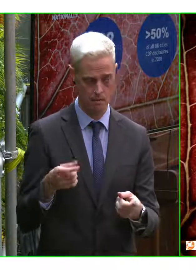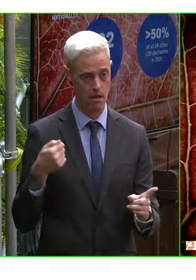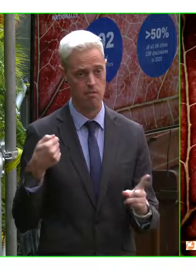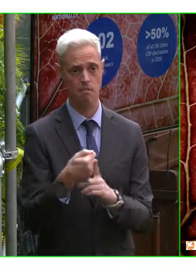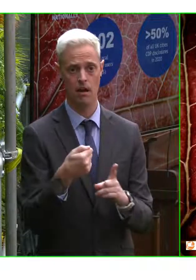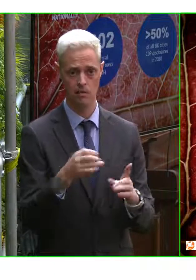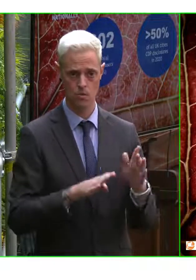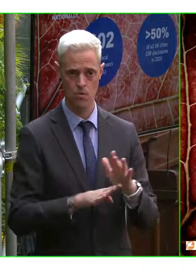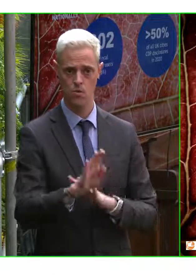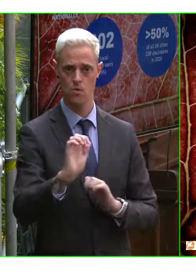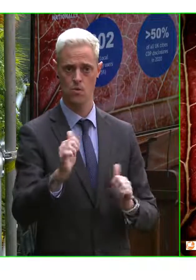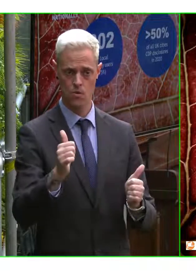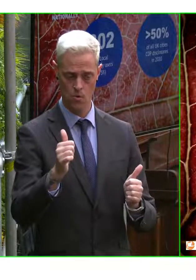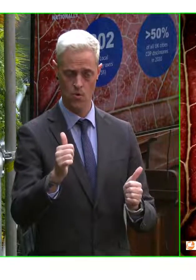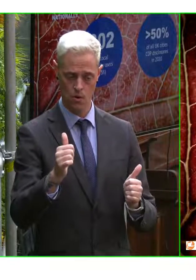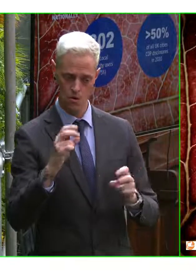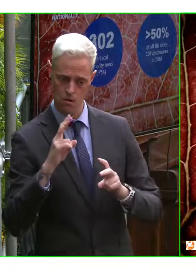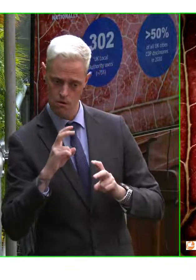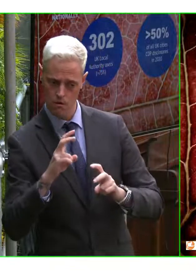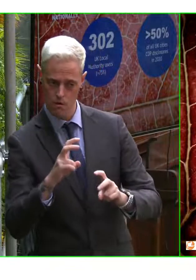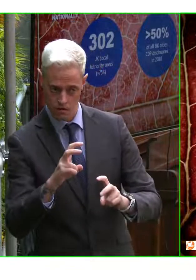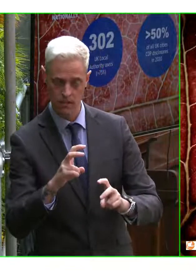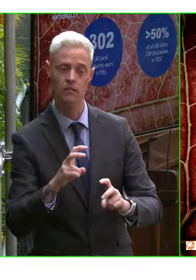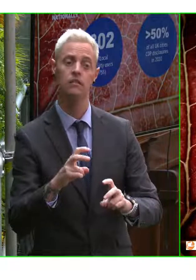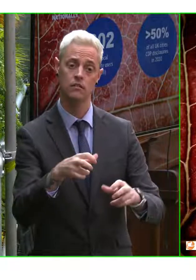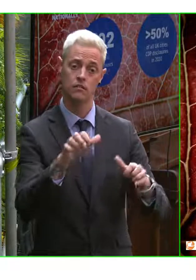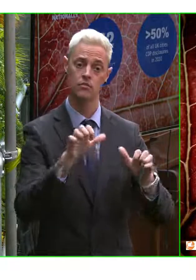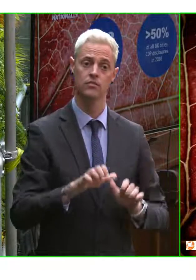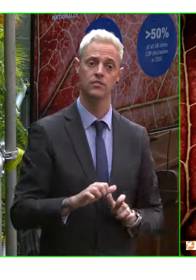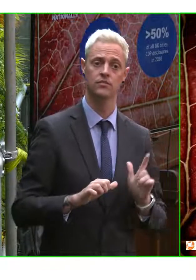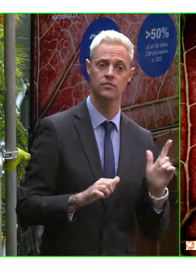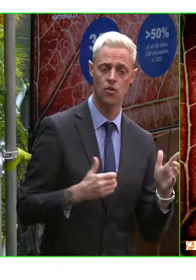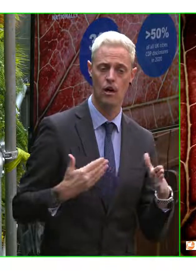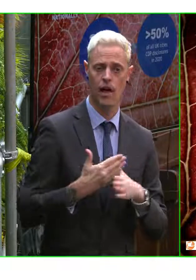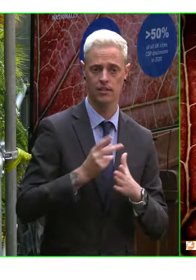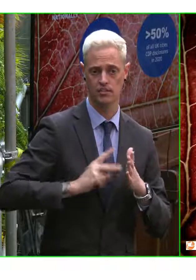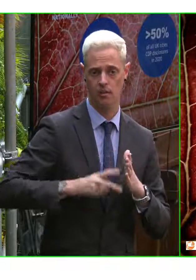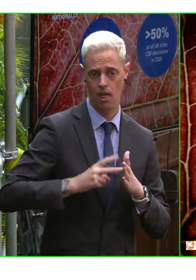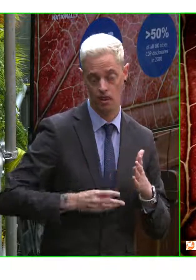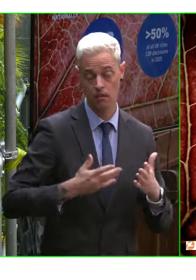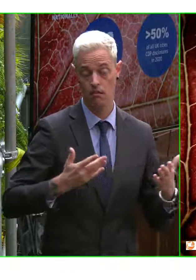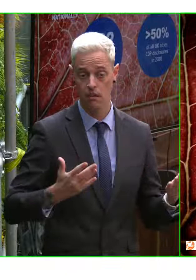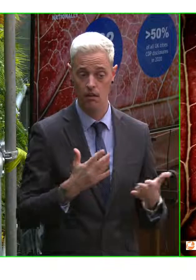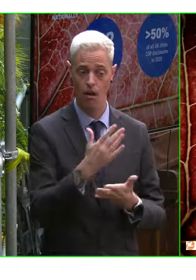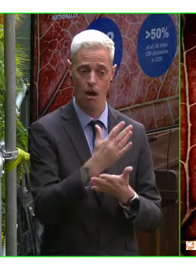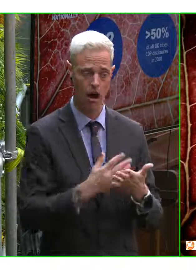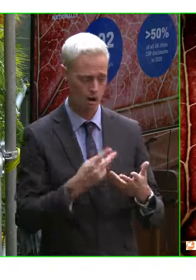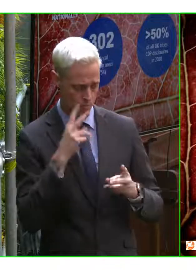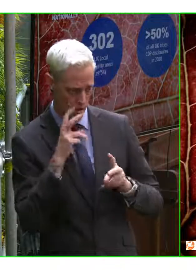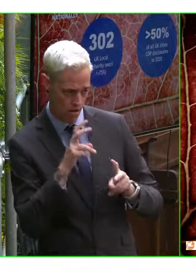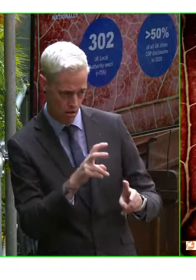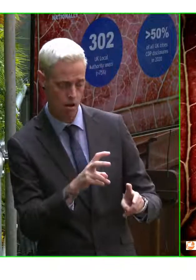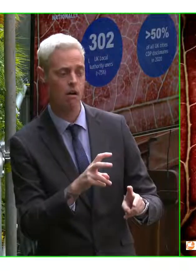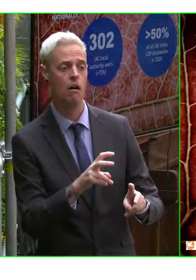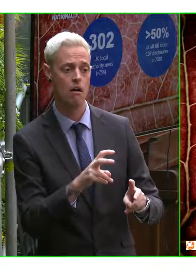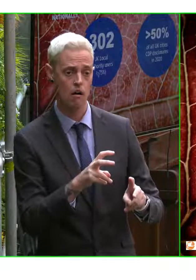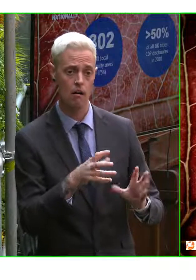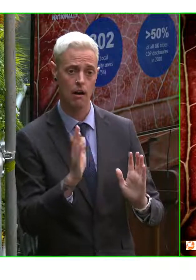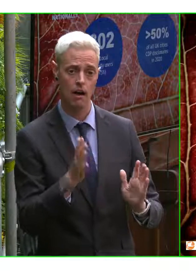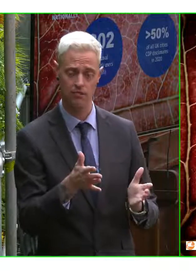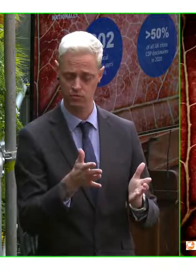with. And looking a bit more at the action planning side, so over half of the respondents to CDP's Cities programme, where they